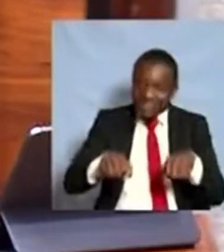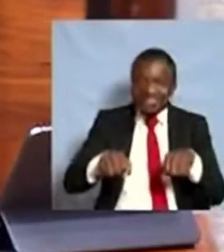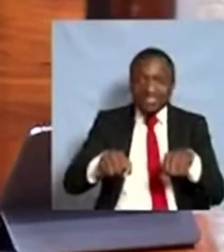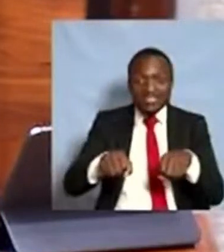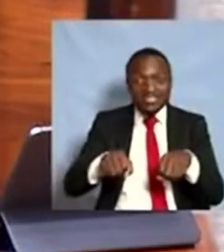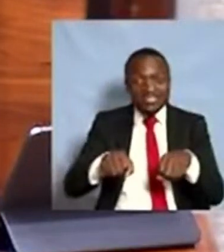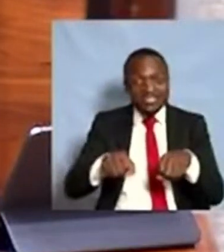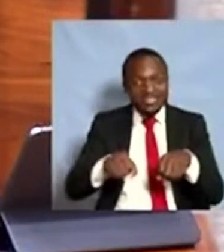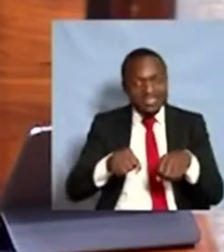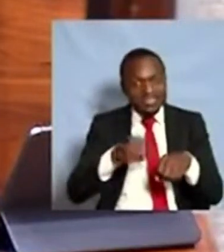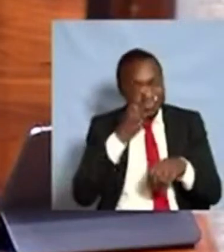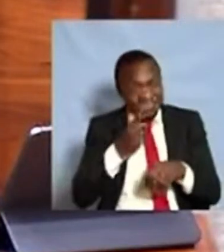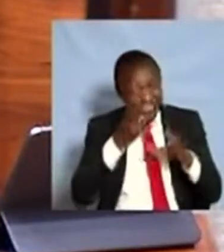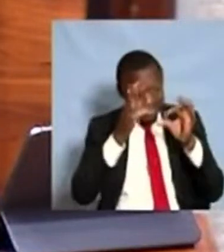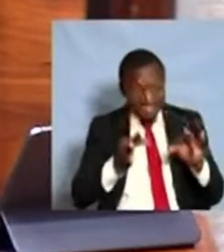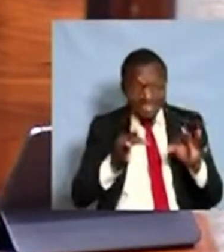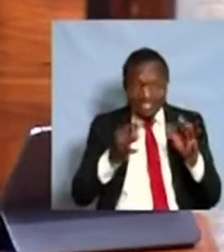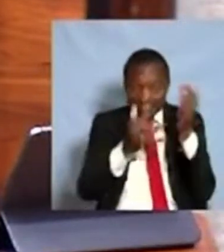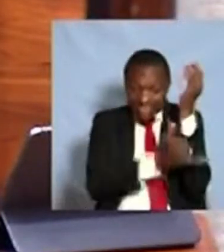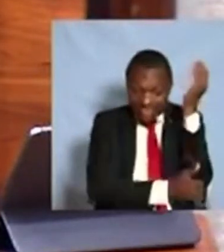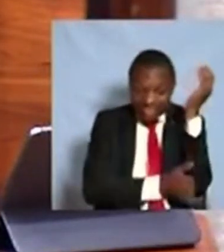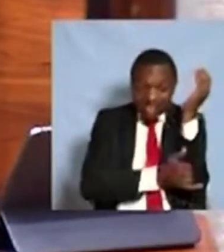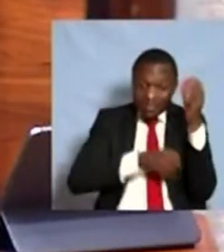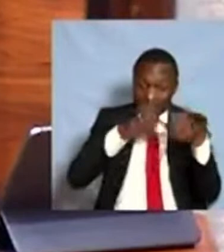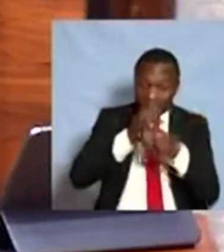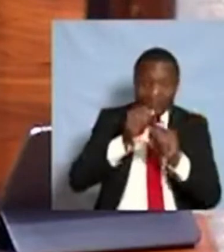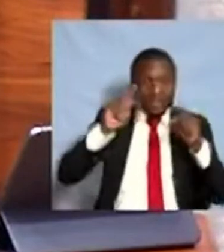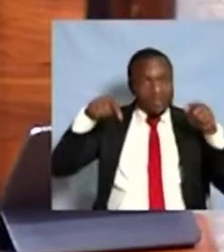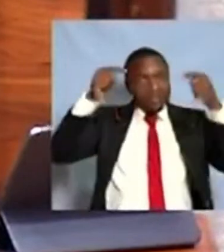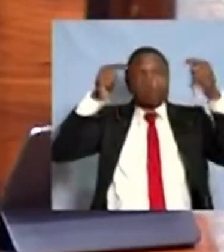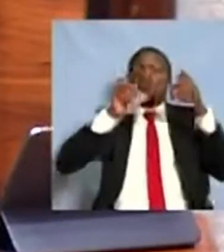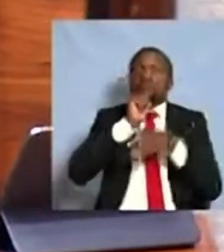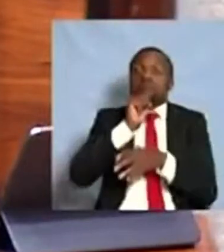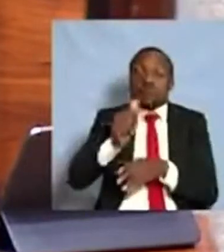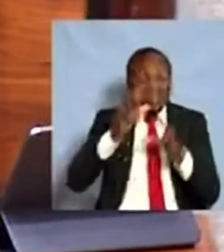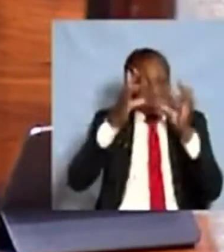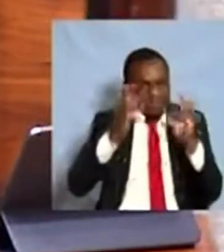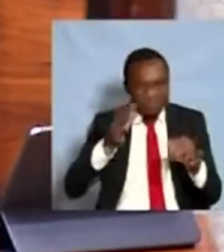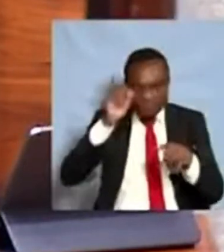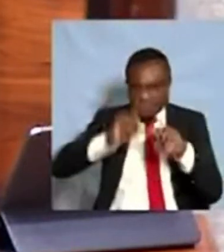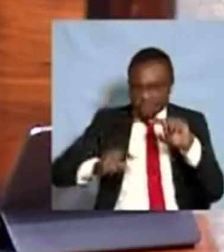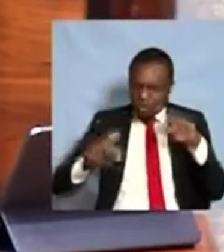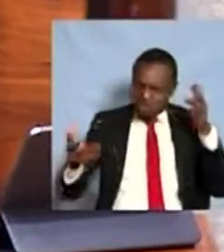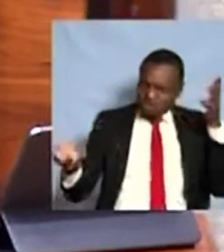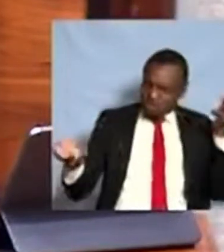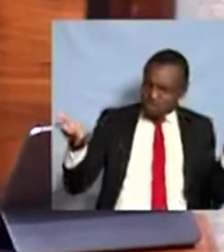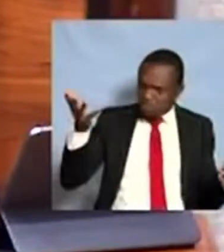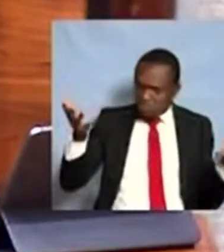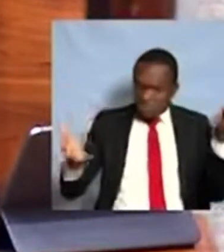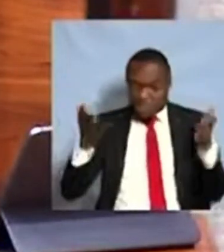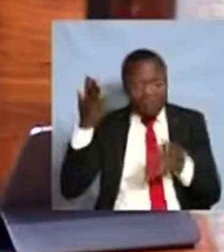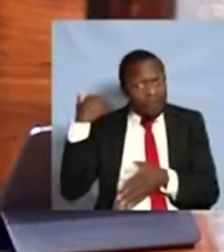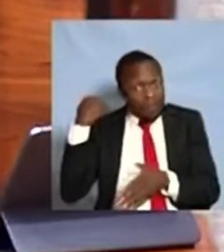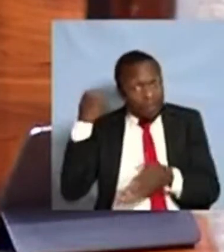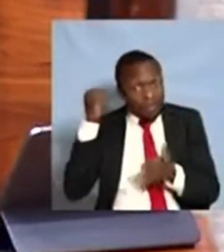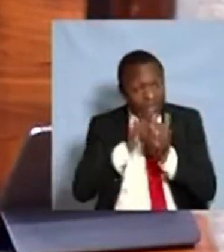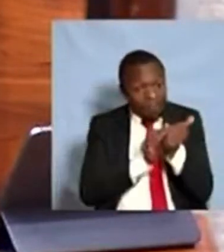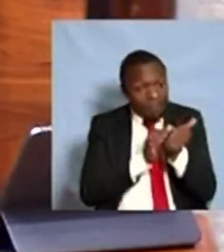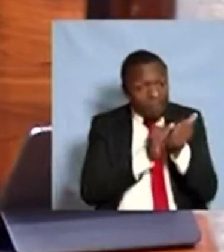ascertain whether the country is making progress or not. Because if he can't refer to the past as regards to